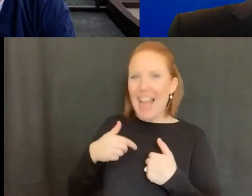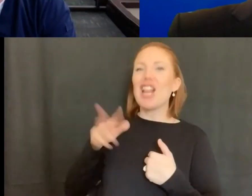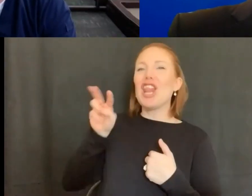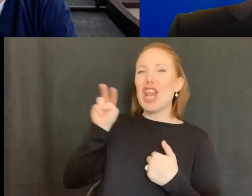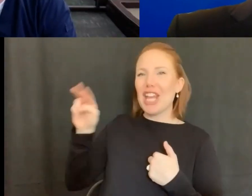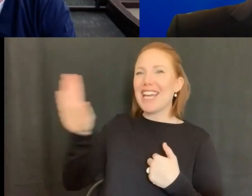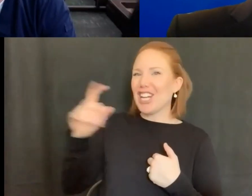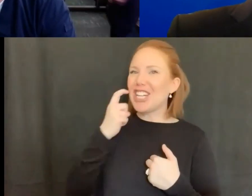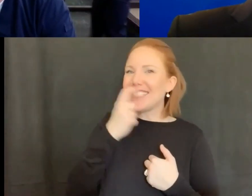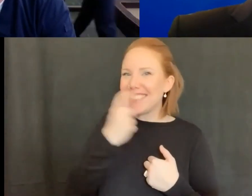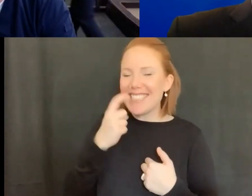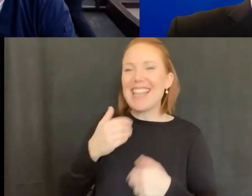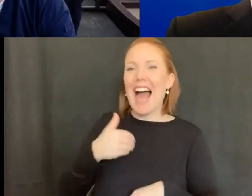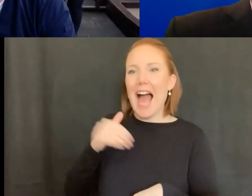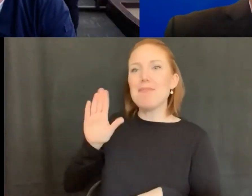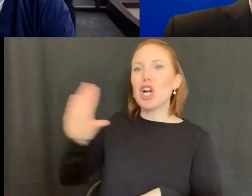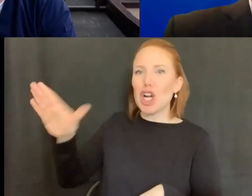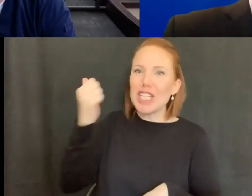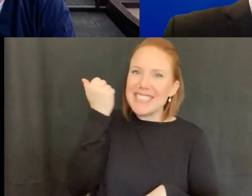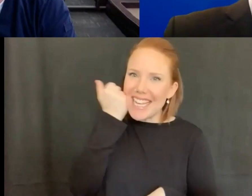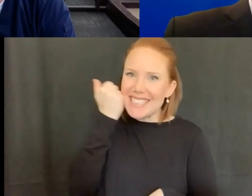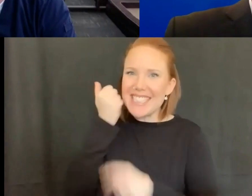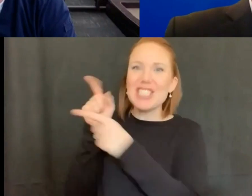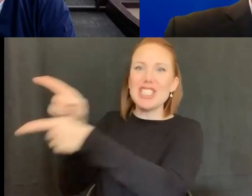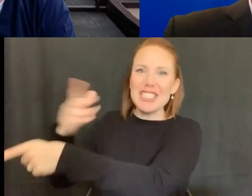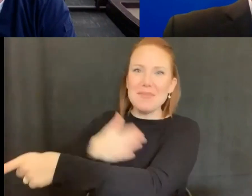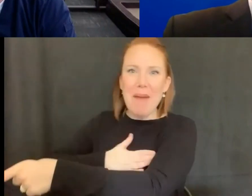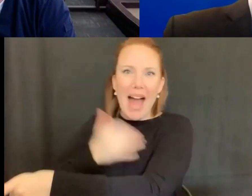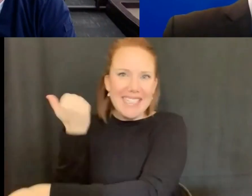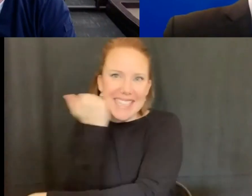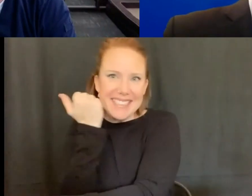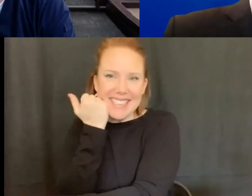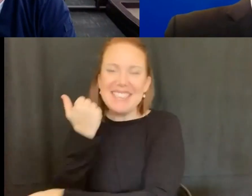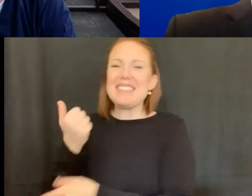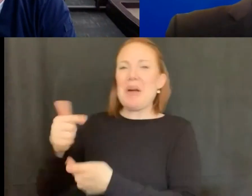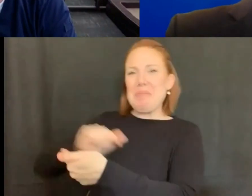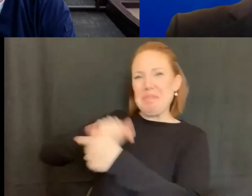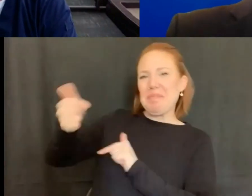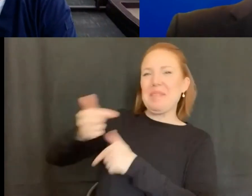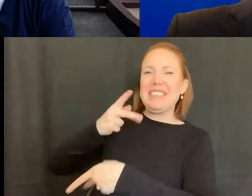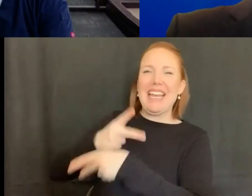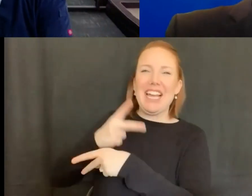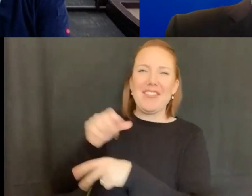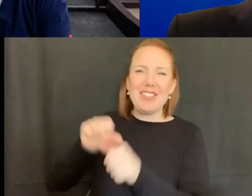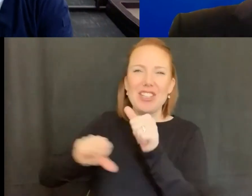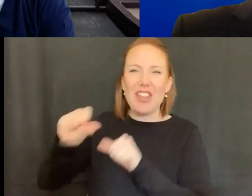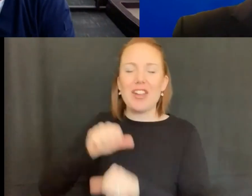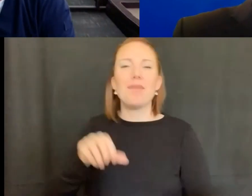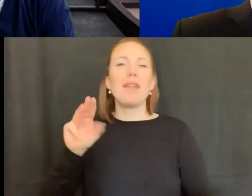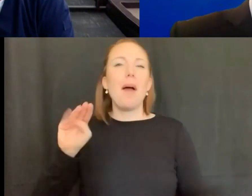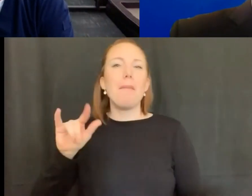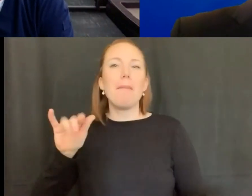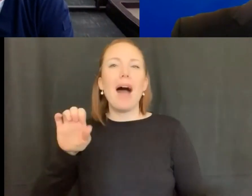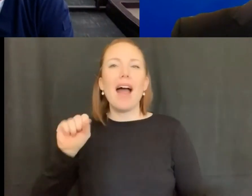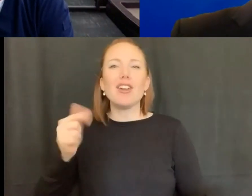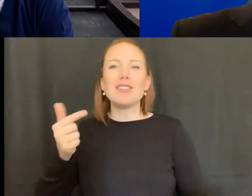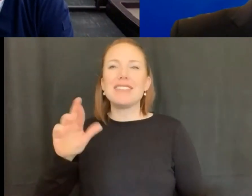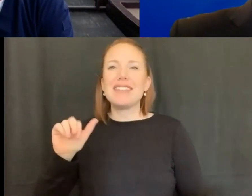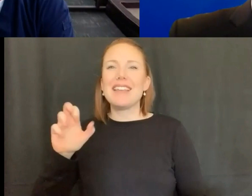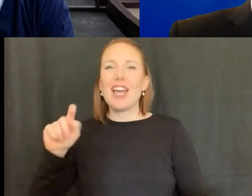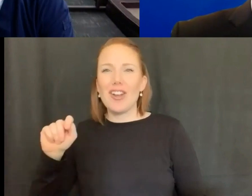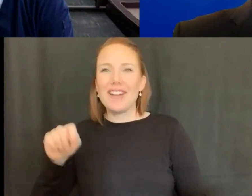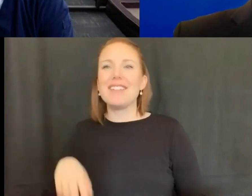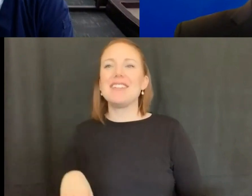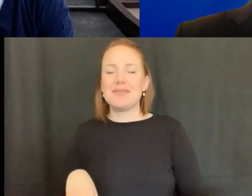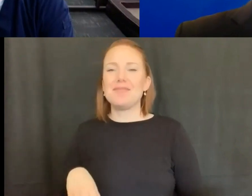that's how a family affair. Yeah, I love that question. Miles Garrett asks, how many years I think he's your demon deacon buddy.